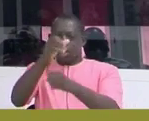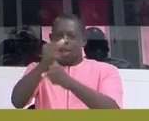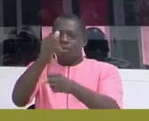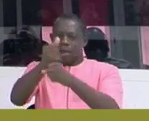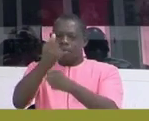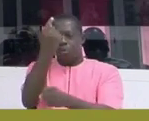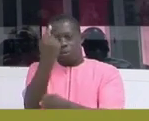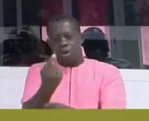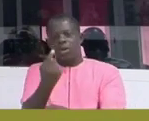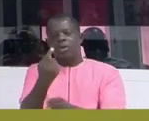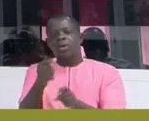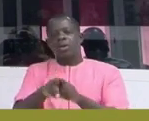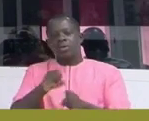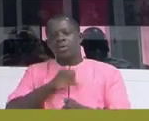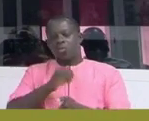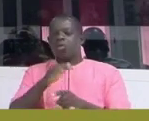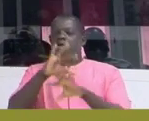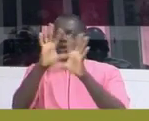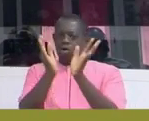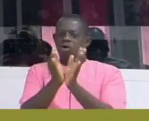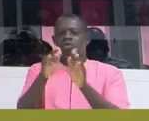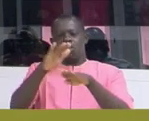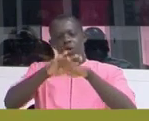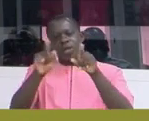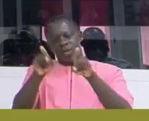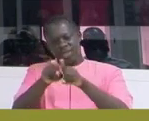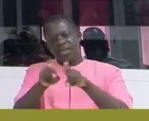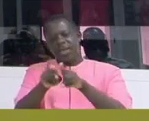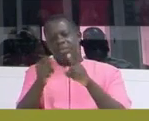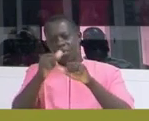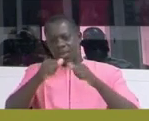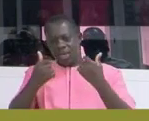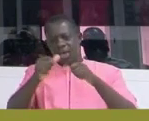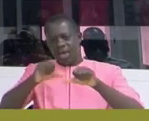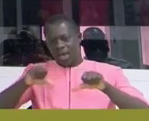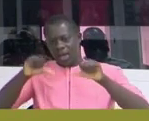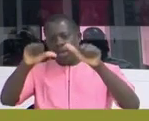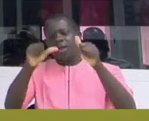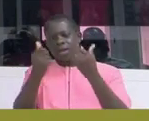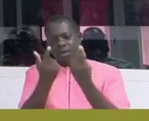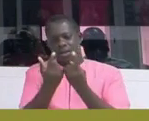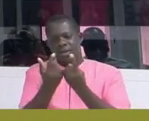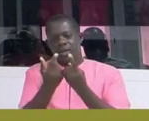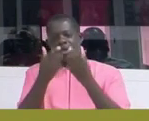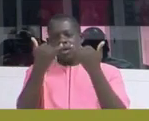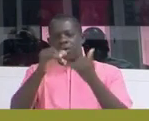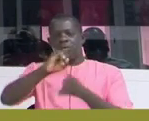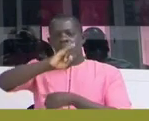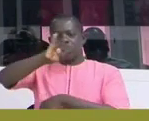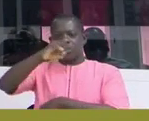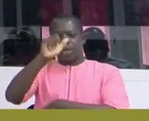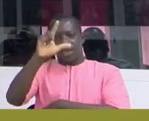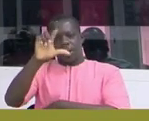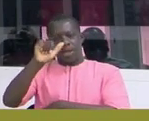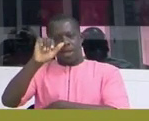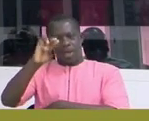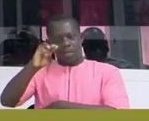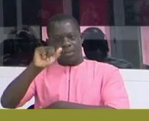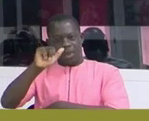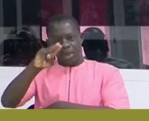laborer. Then I said to him then we are all in the same then said to